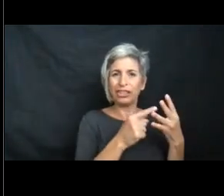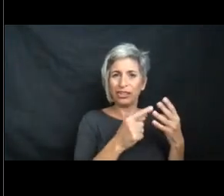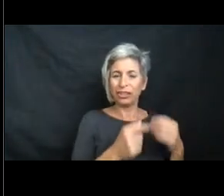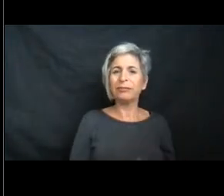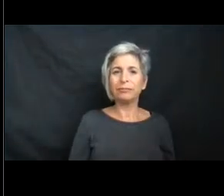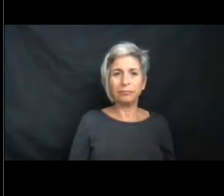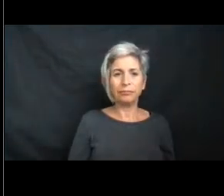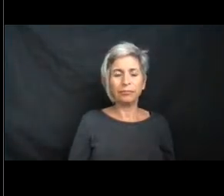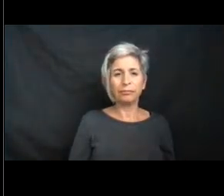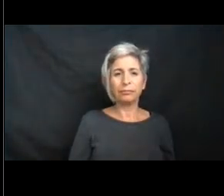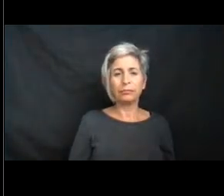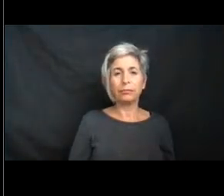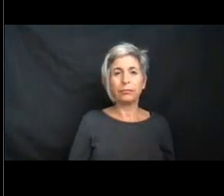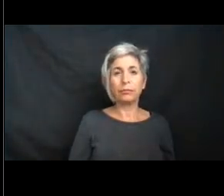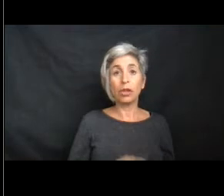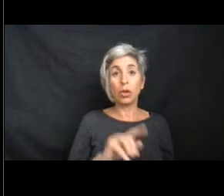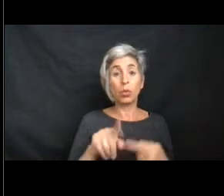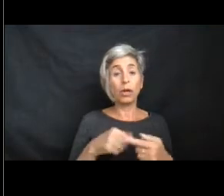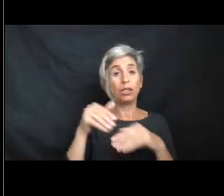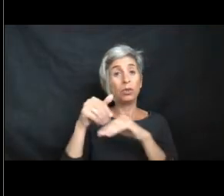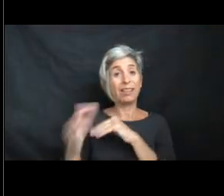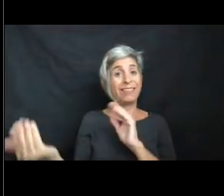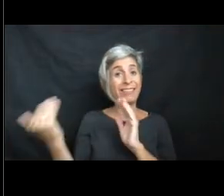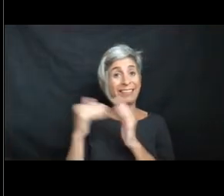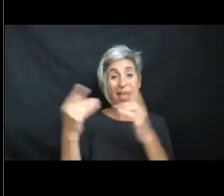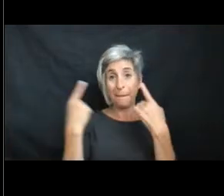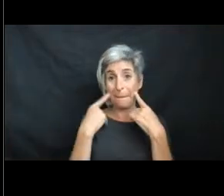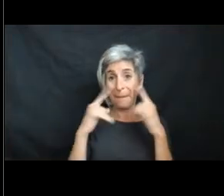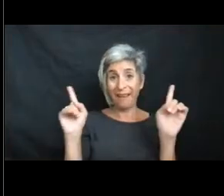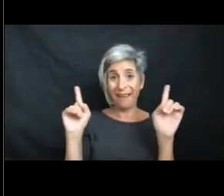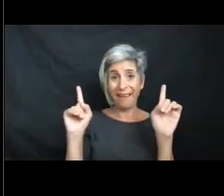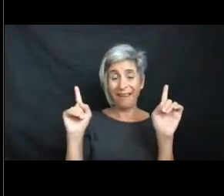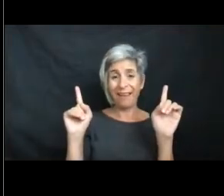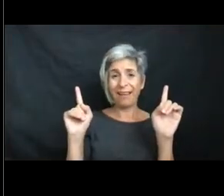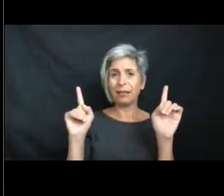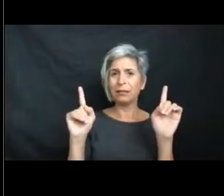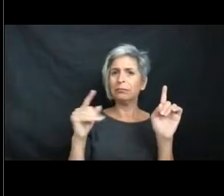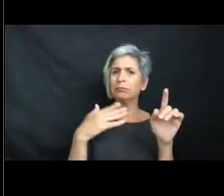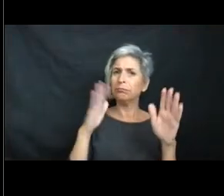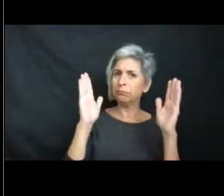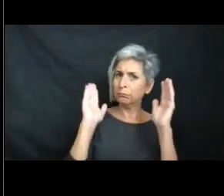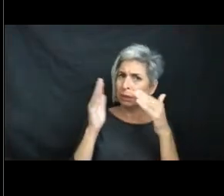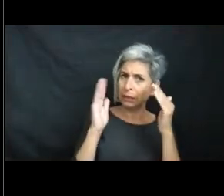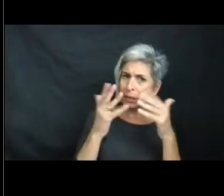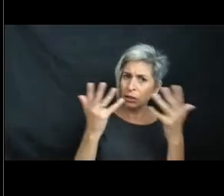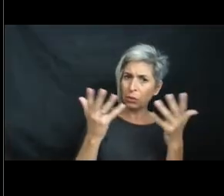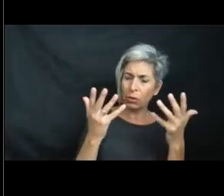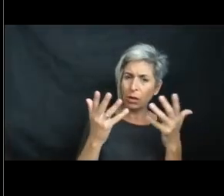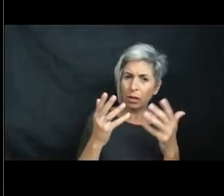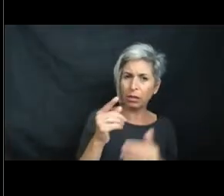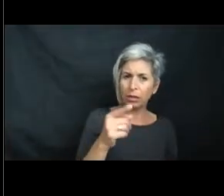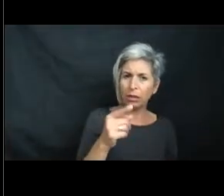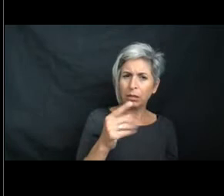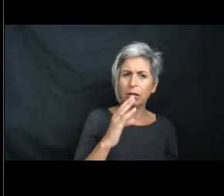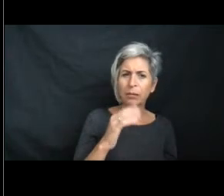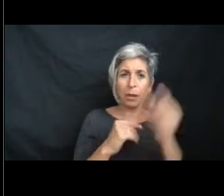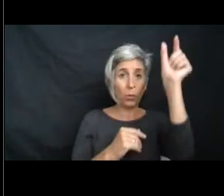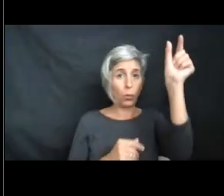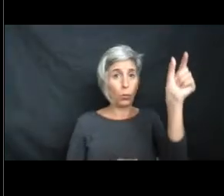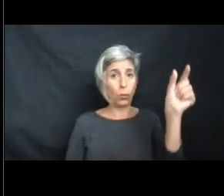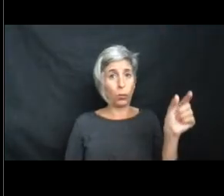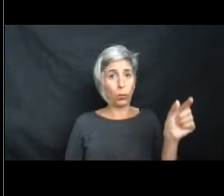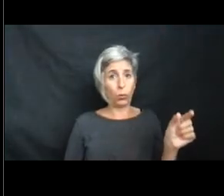So once the project has been resubmitted successfully, I want to call your attention to the header bar again and talk about a few